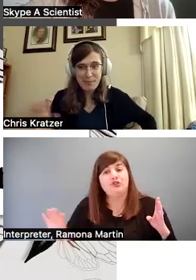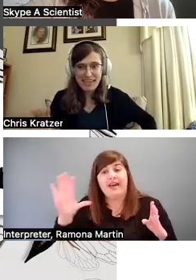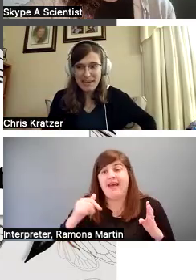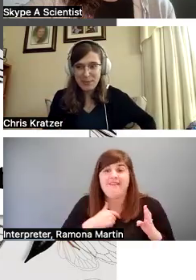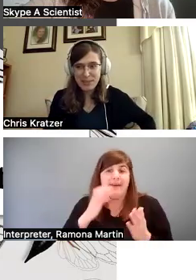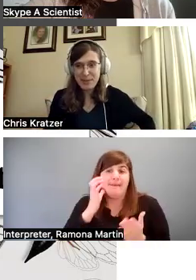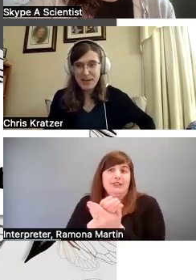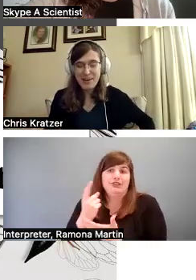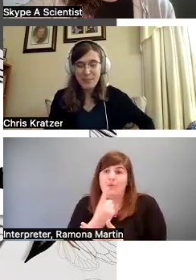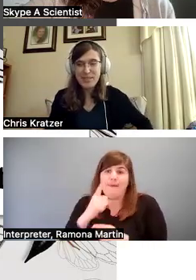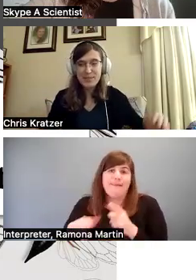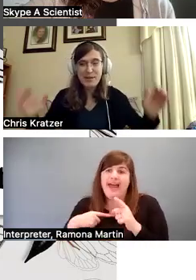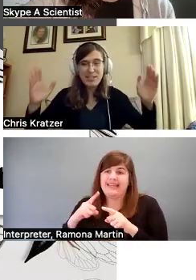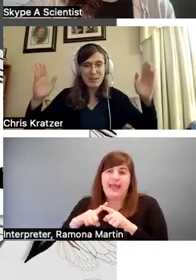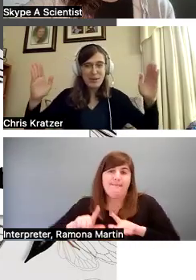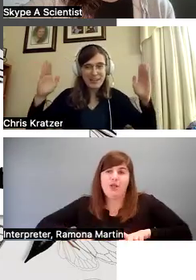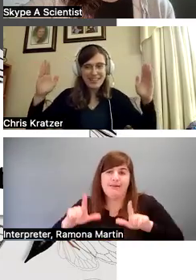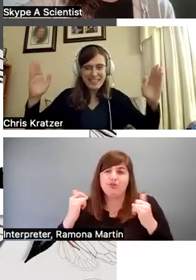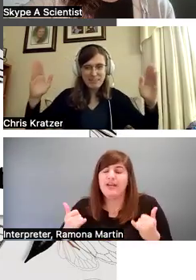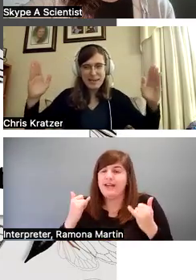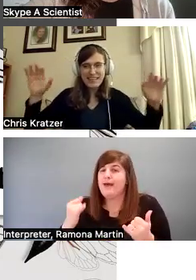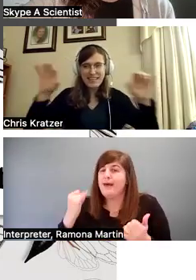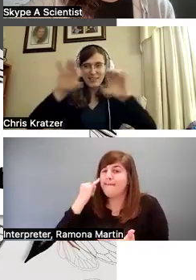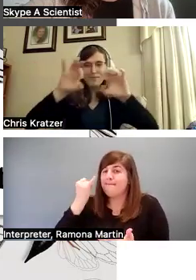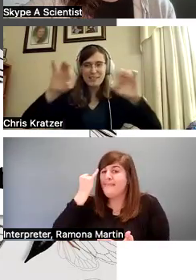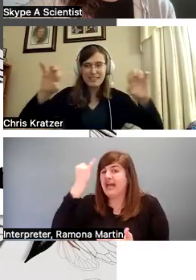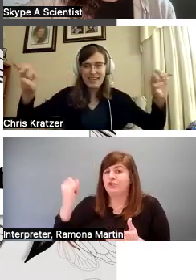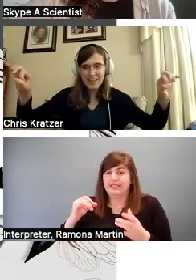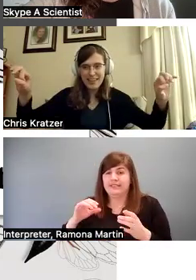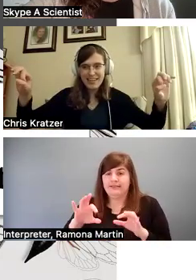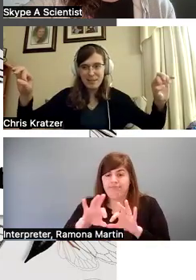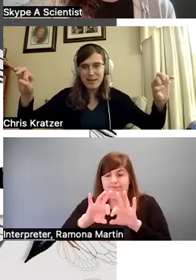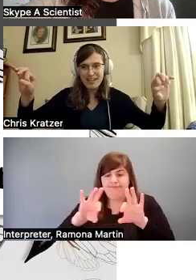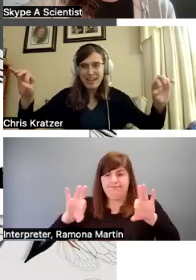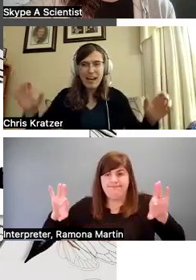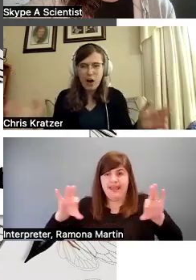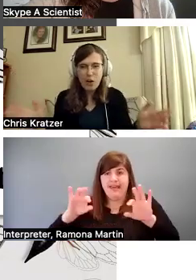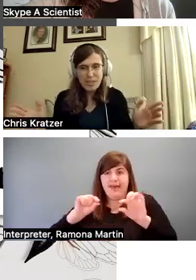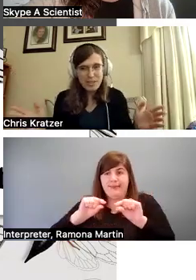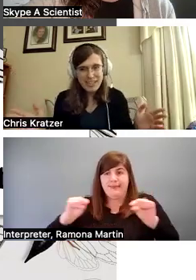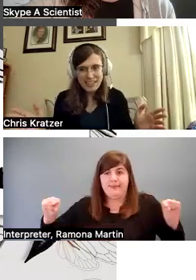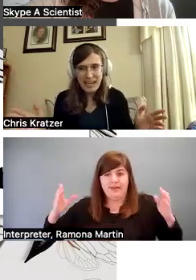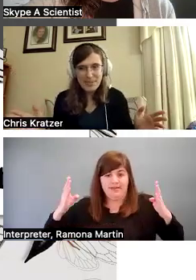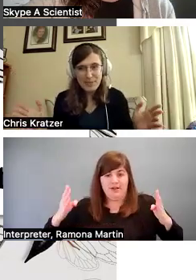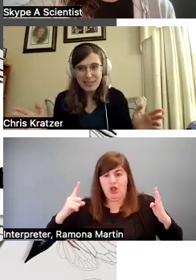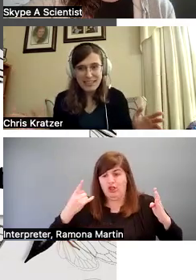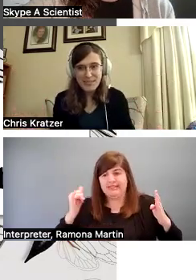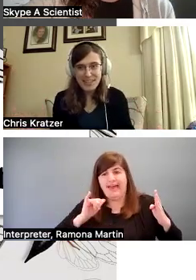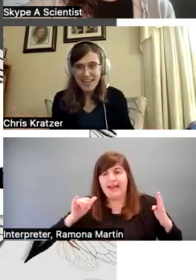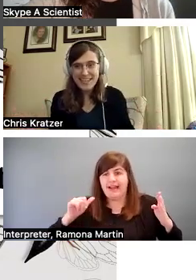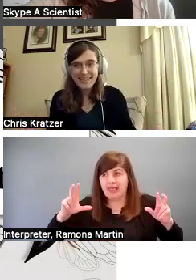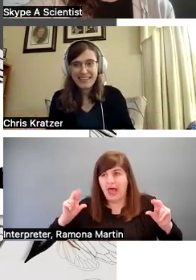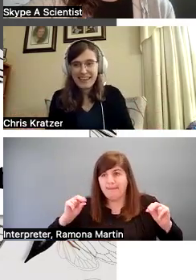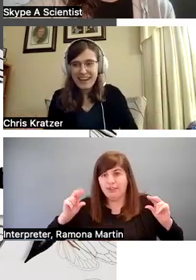somewhere, but I can't pull it up right now. But just picture a bug that's this big, that's sort of kind of thin in the middle, almost looks like a lobster, but it lives